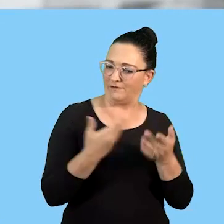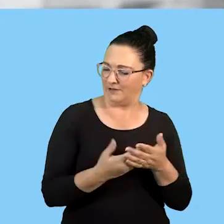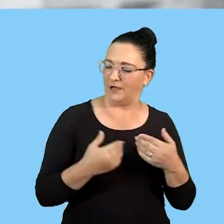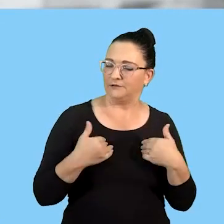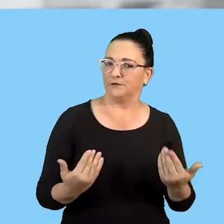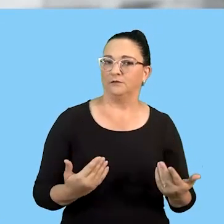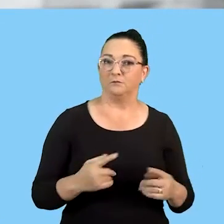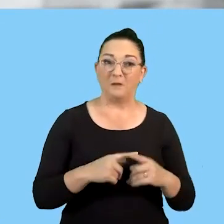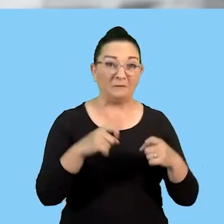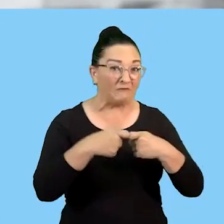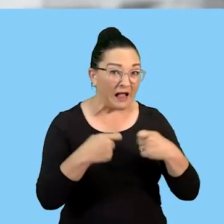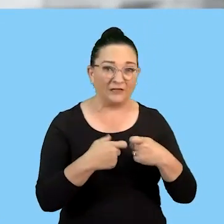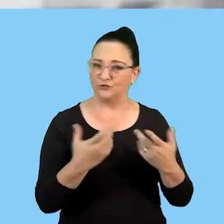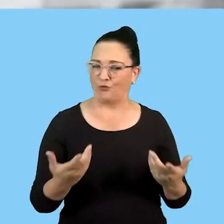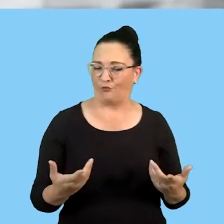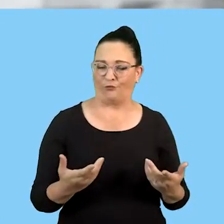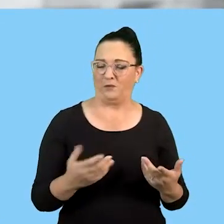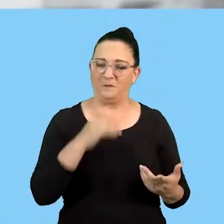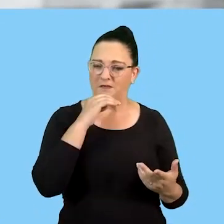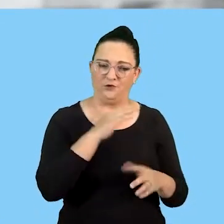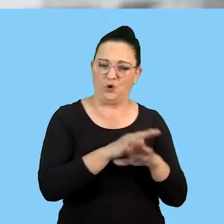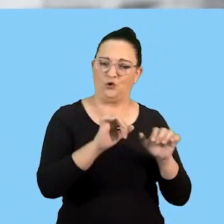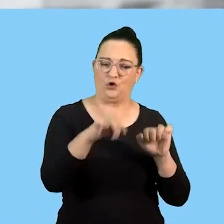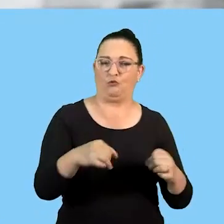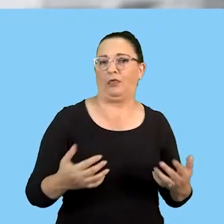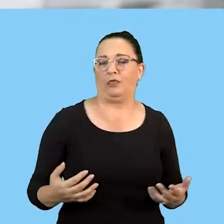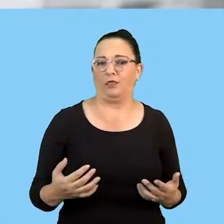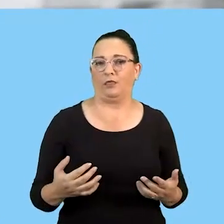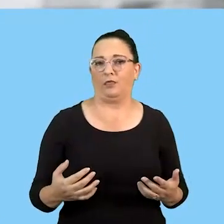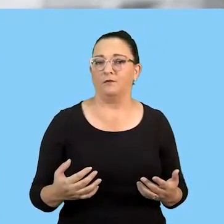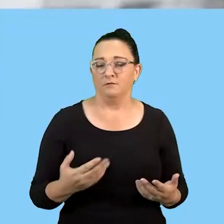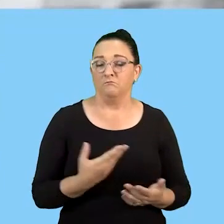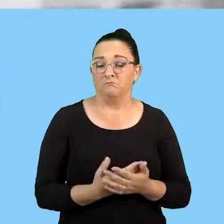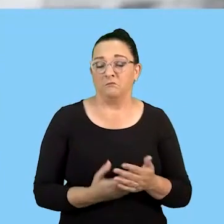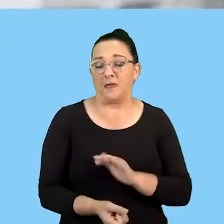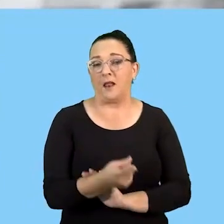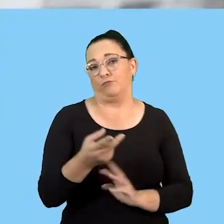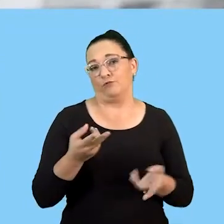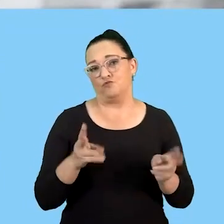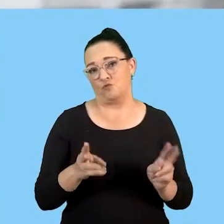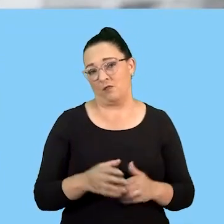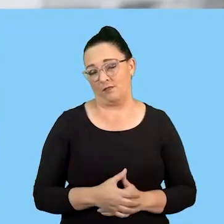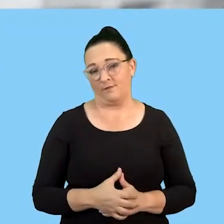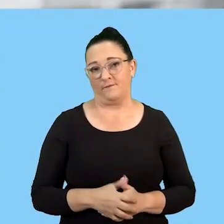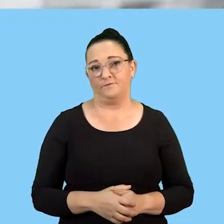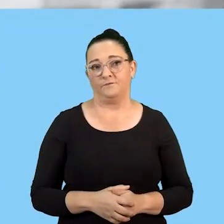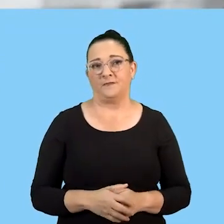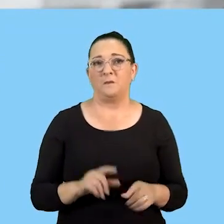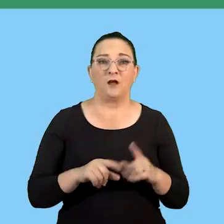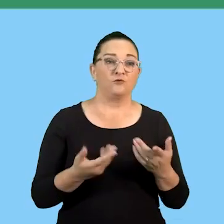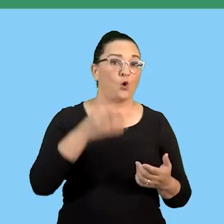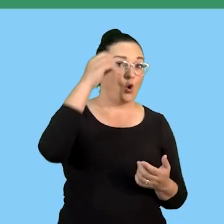that conflict is not a fight, but it's simply a disagreement between individuals. So obviously we've got